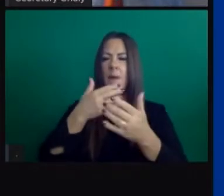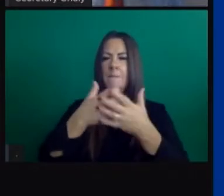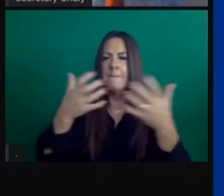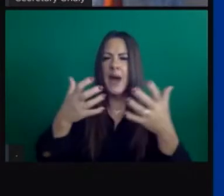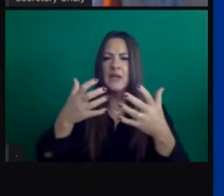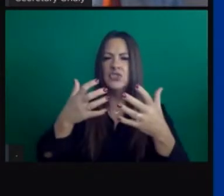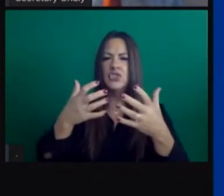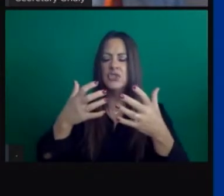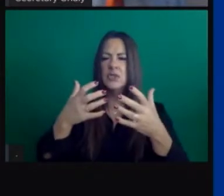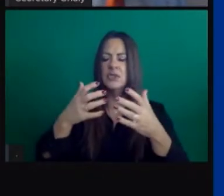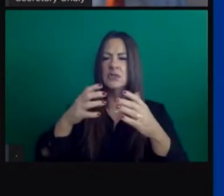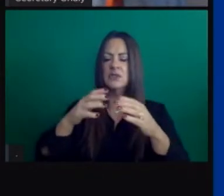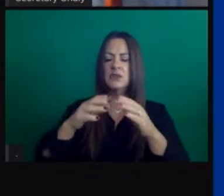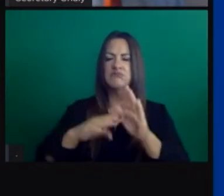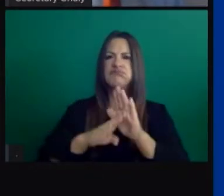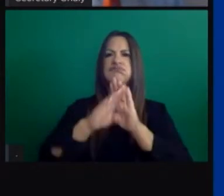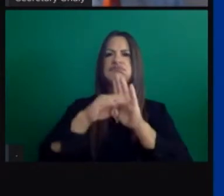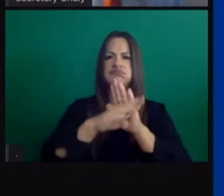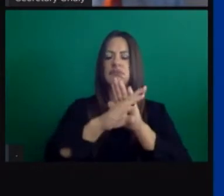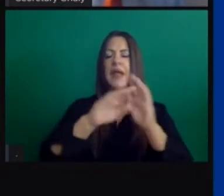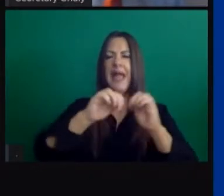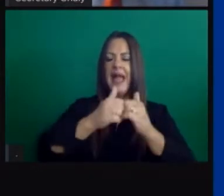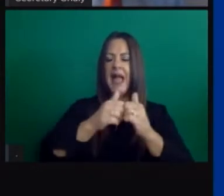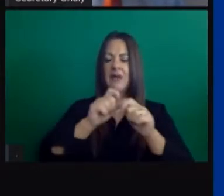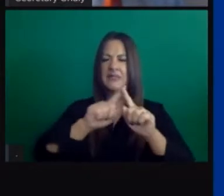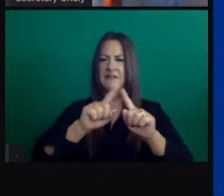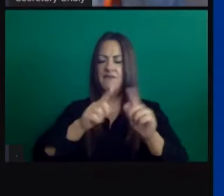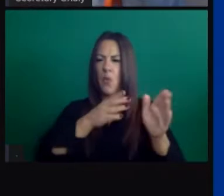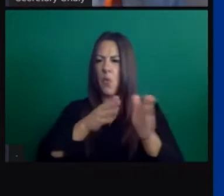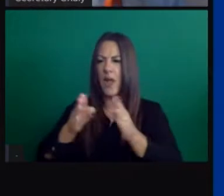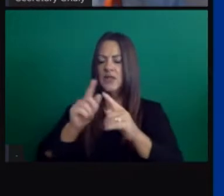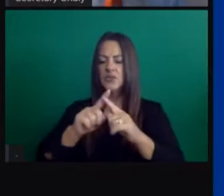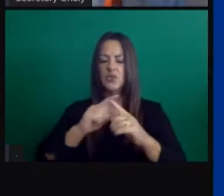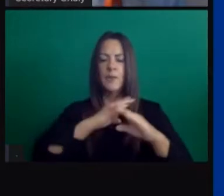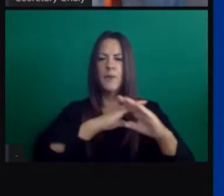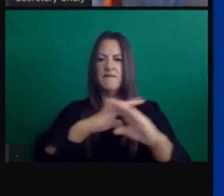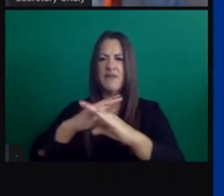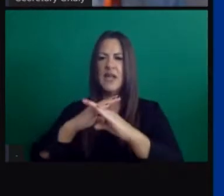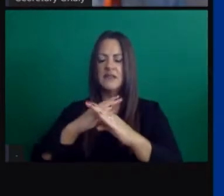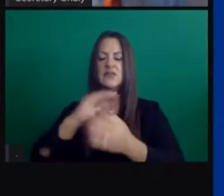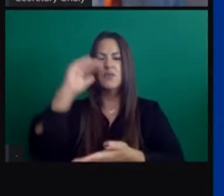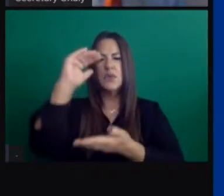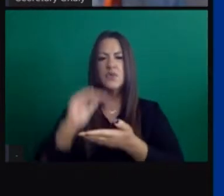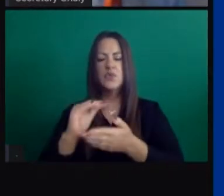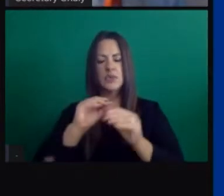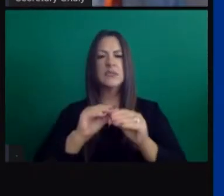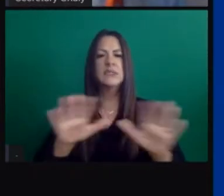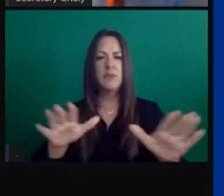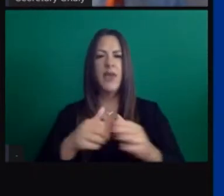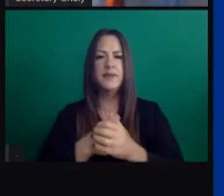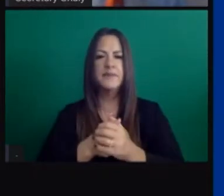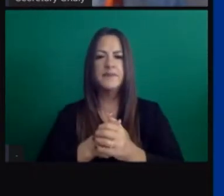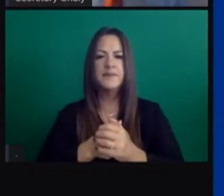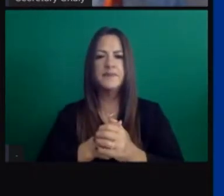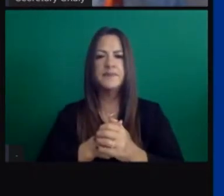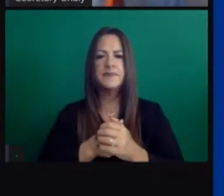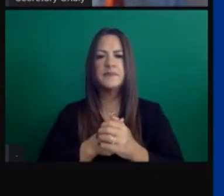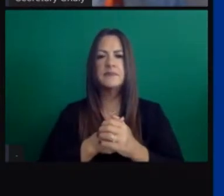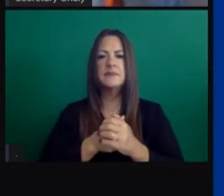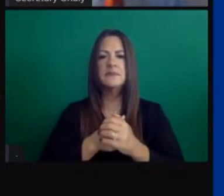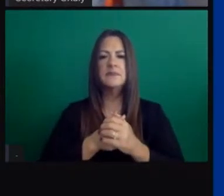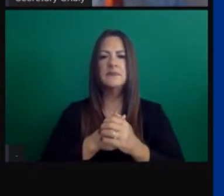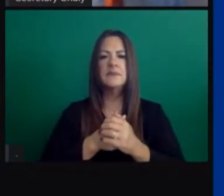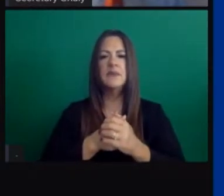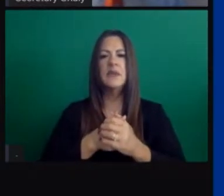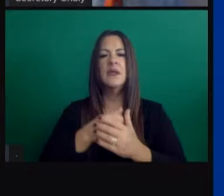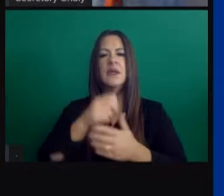most important detail to take from this slide is that we are below 1. That means that it sort of supports what